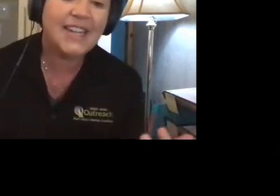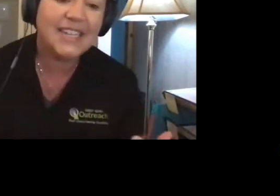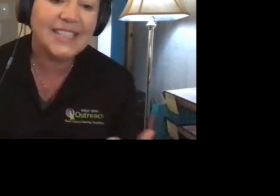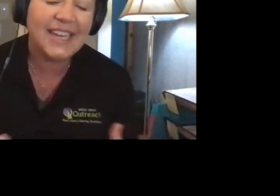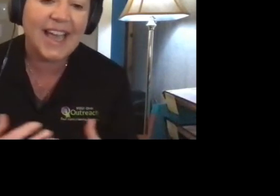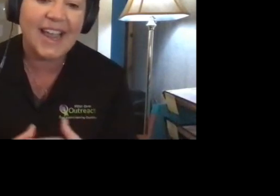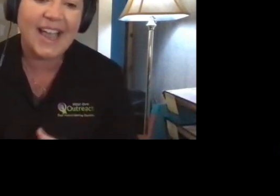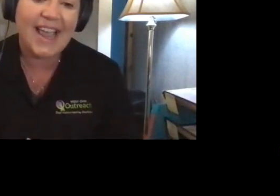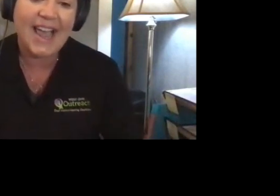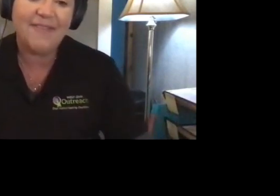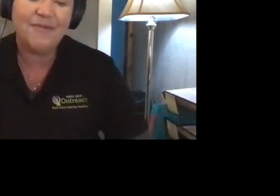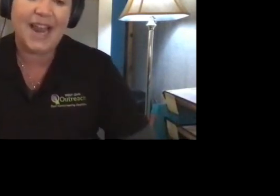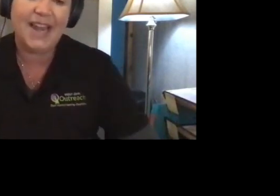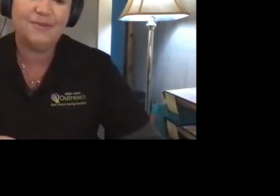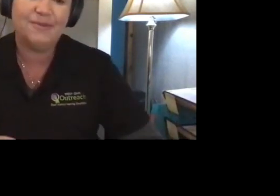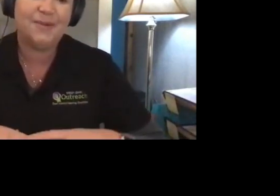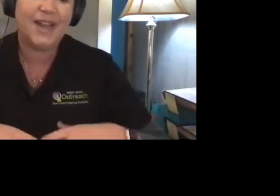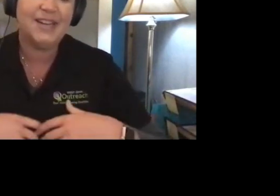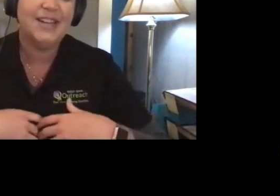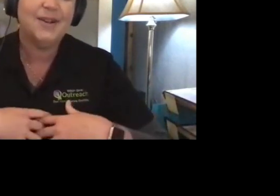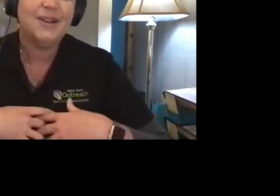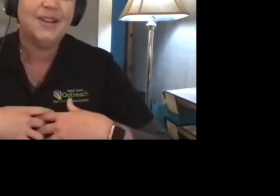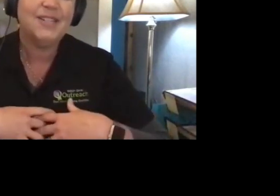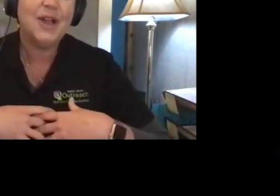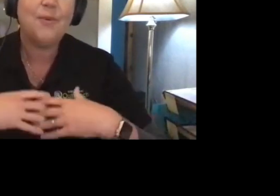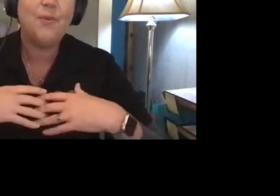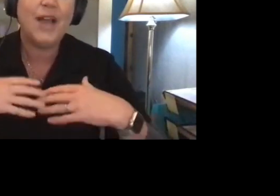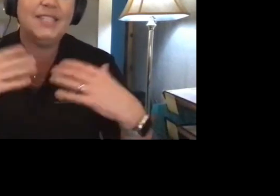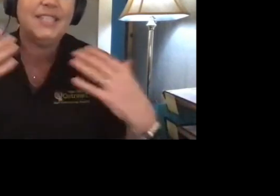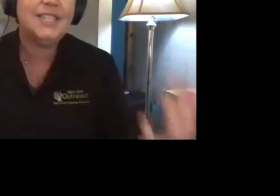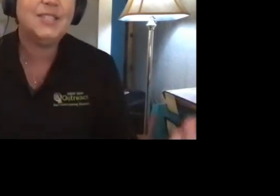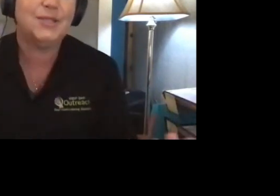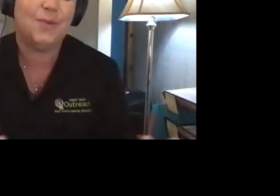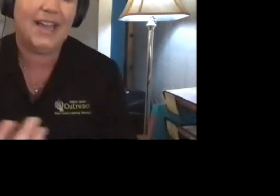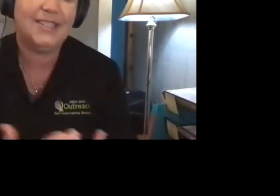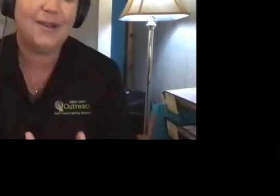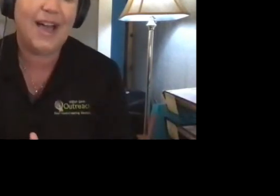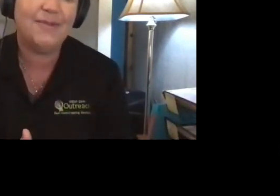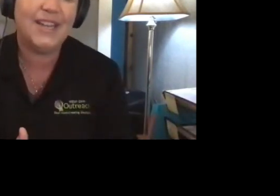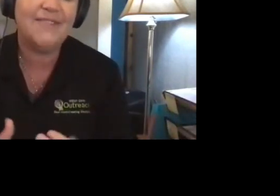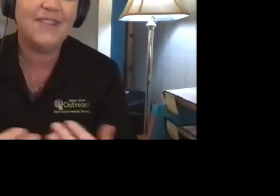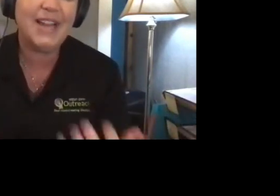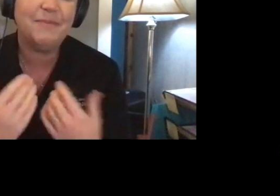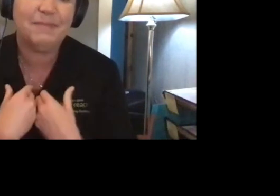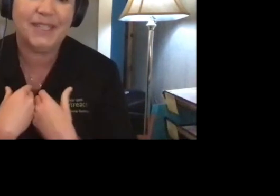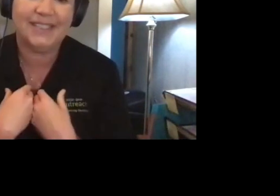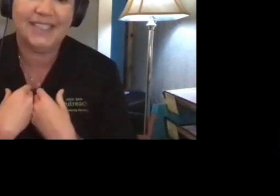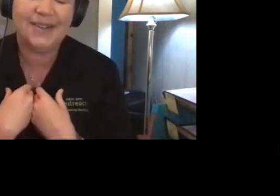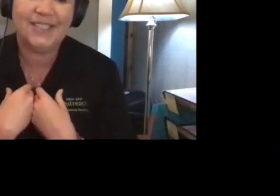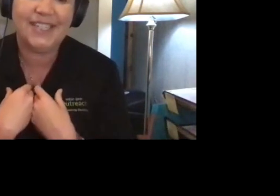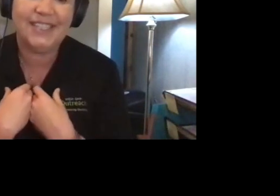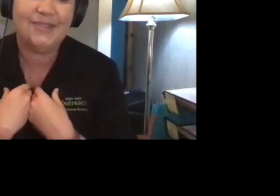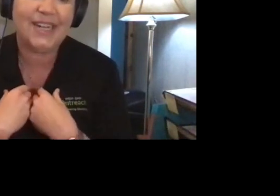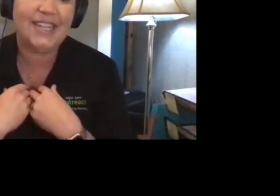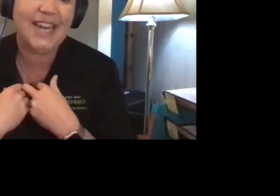the ideas that I have, but I don't really quite know what teachers want. So I would invite people, you